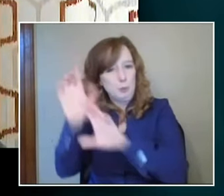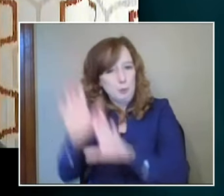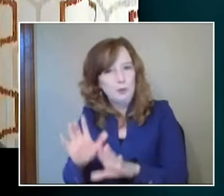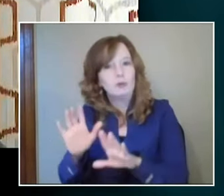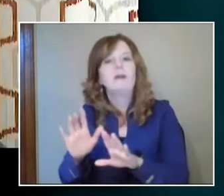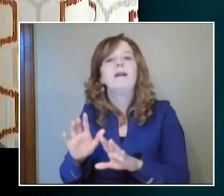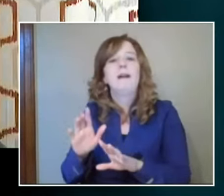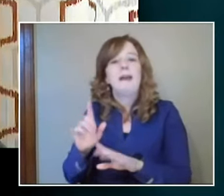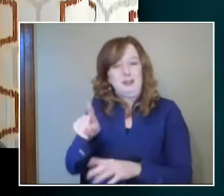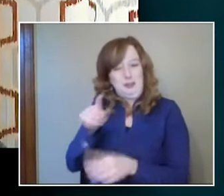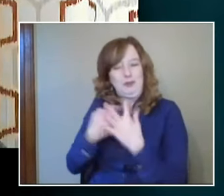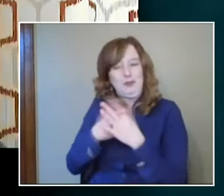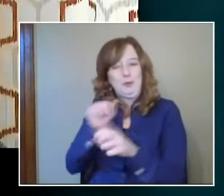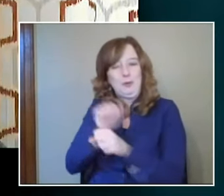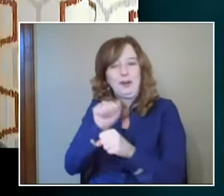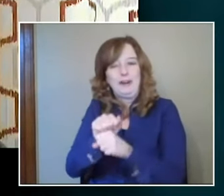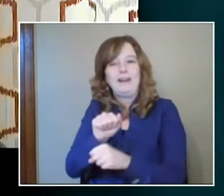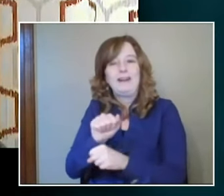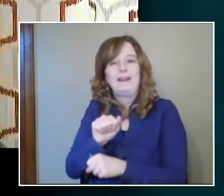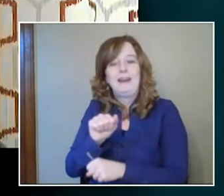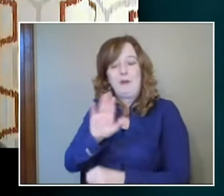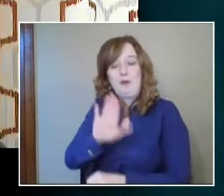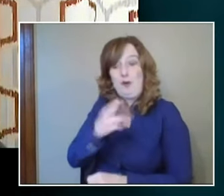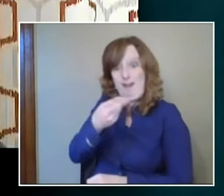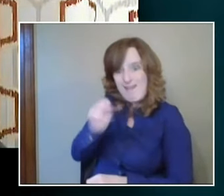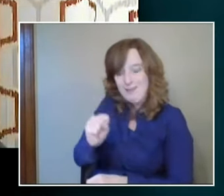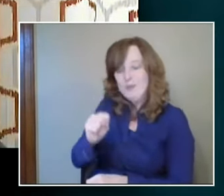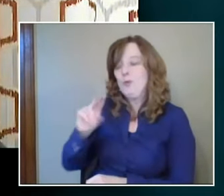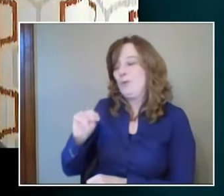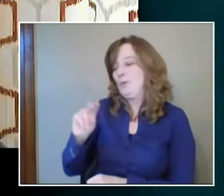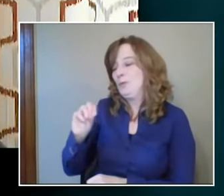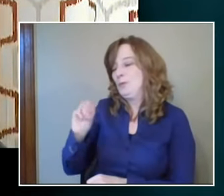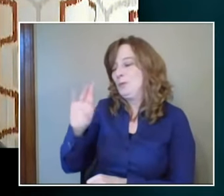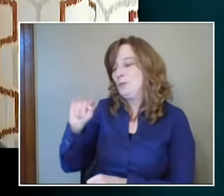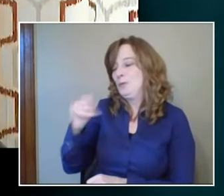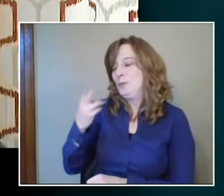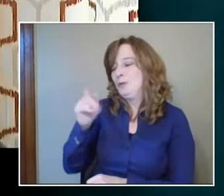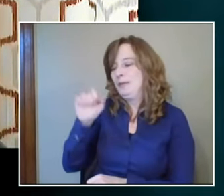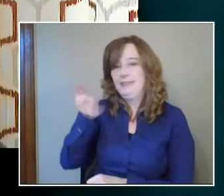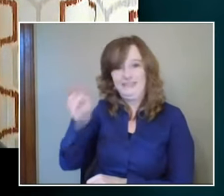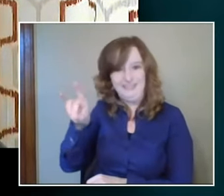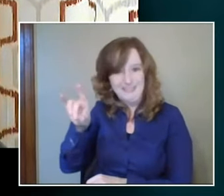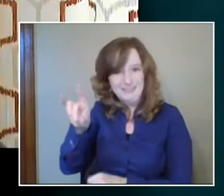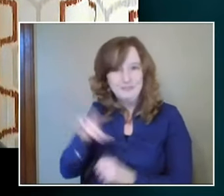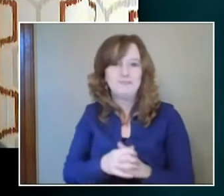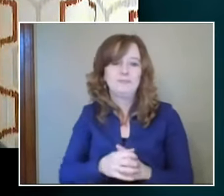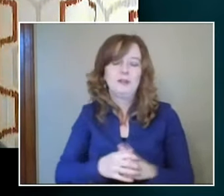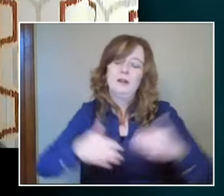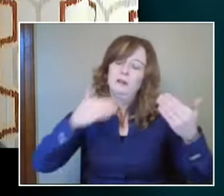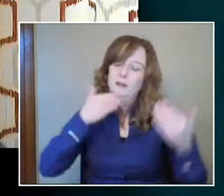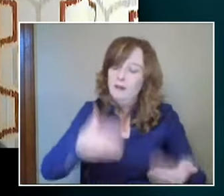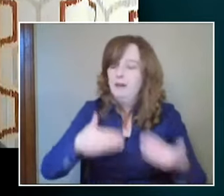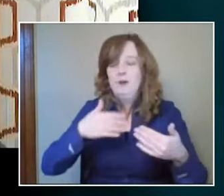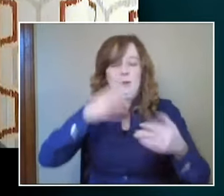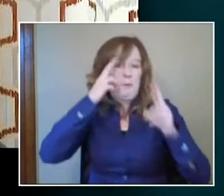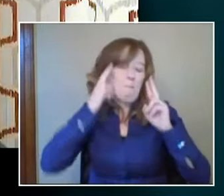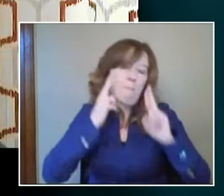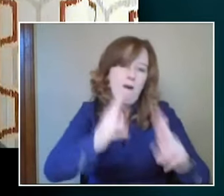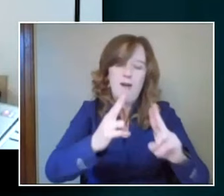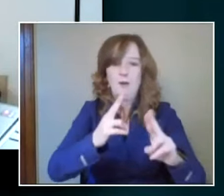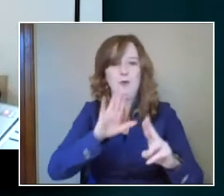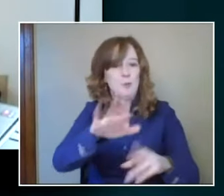mater. Amber Battle, today we admire your growth. We acknowledge your